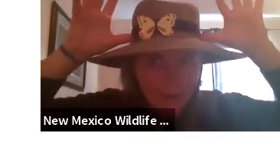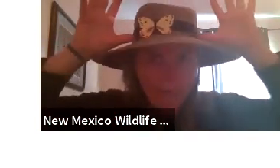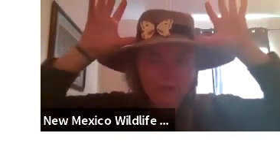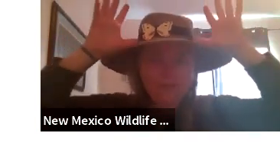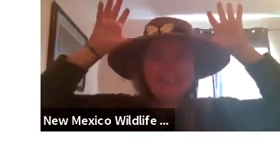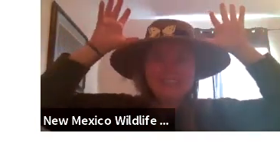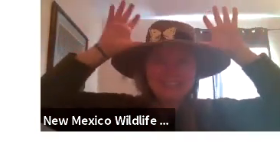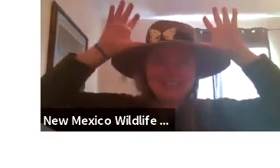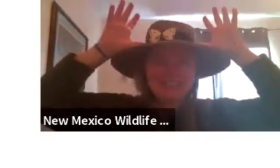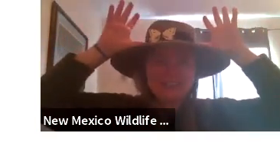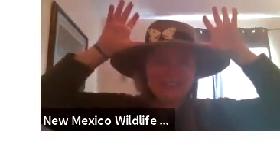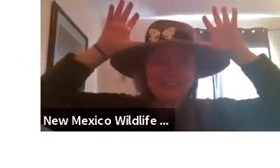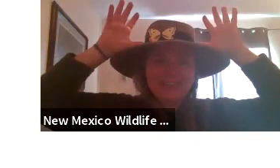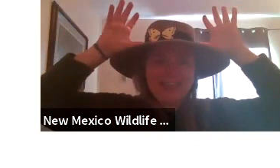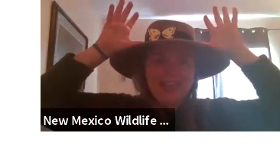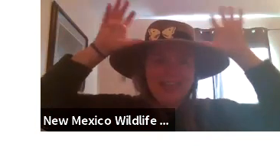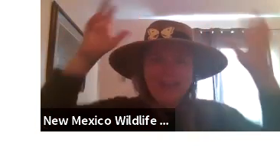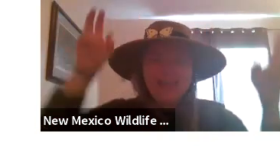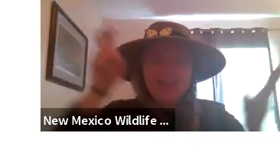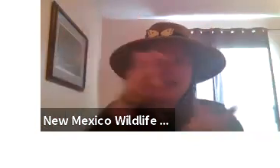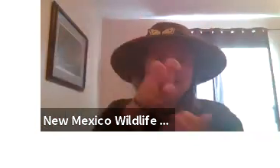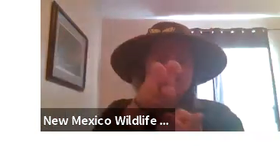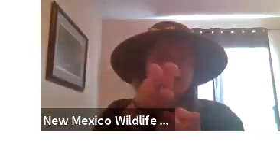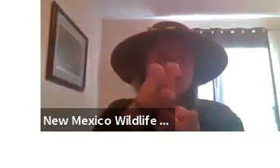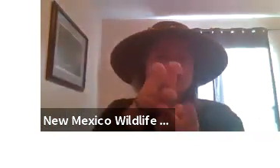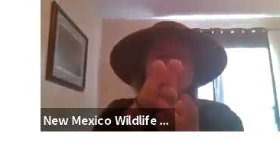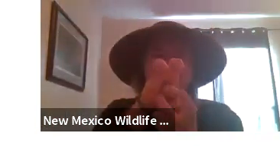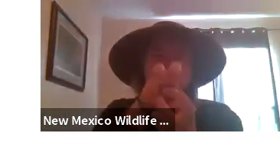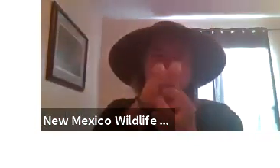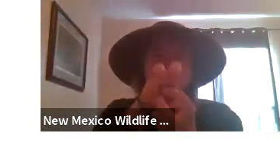dad. No, deer. And